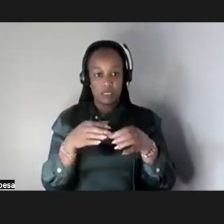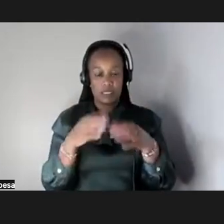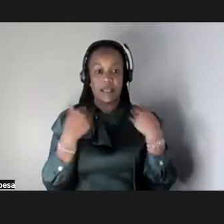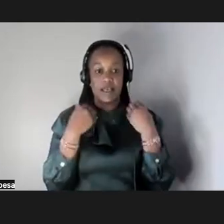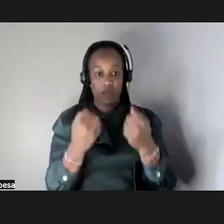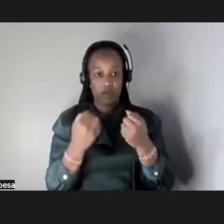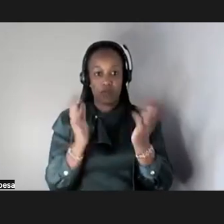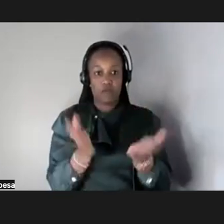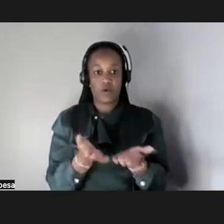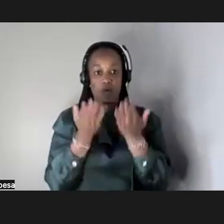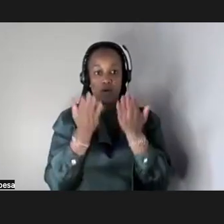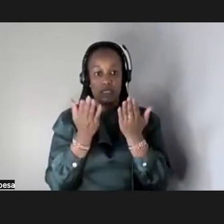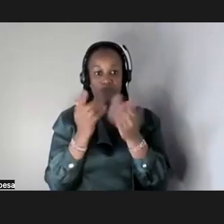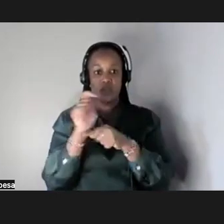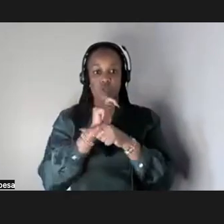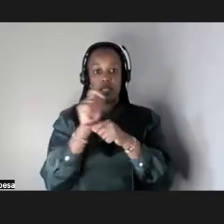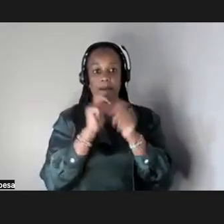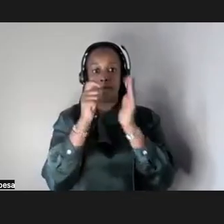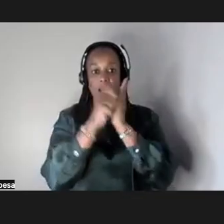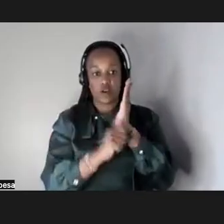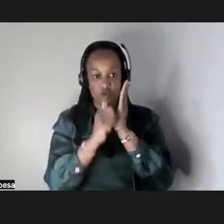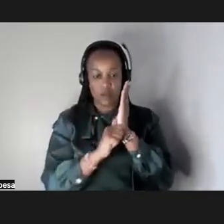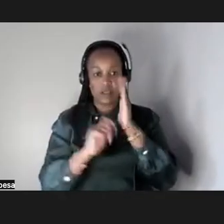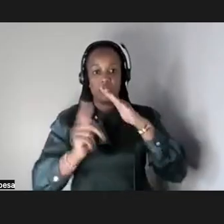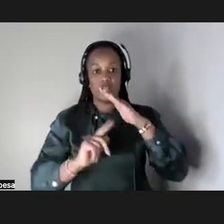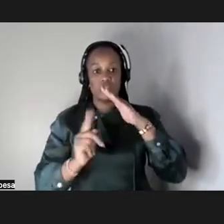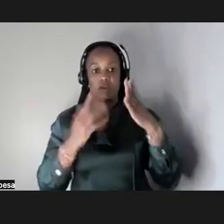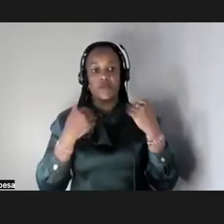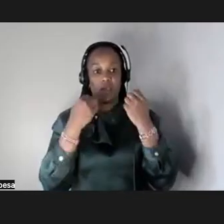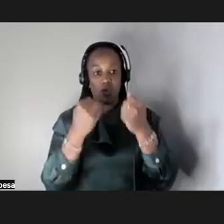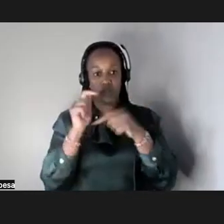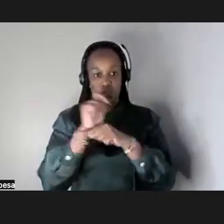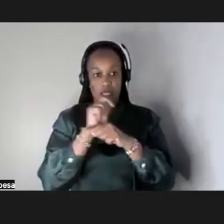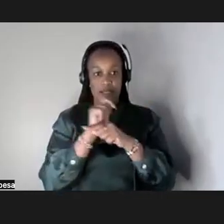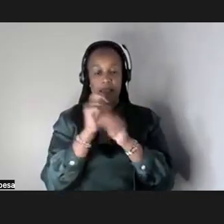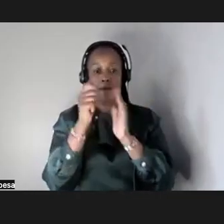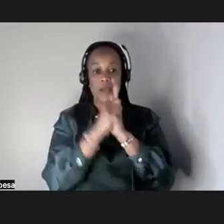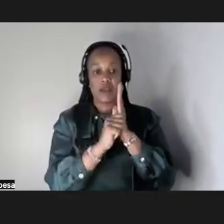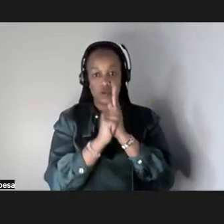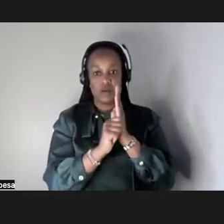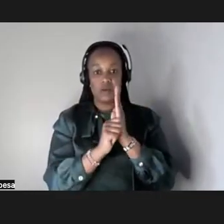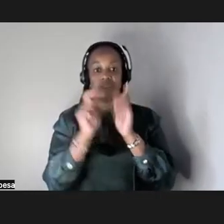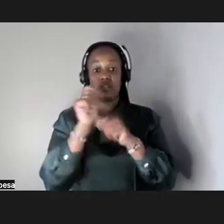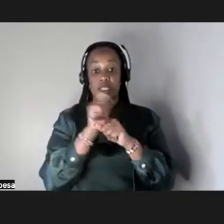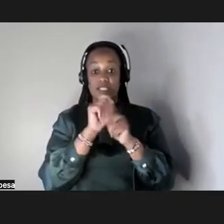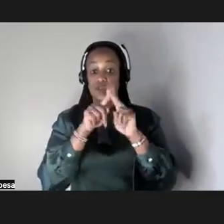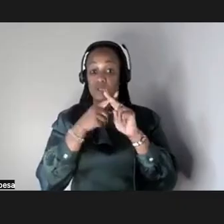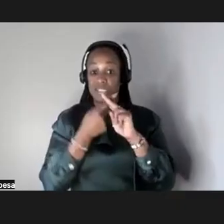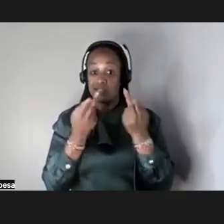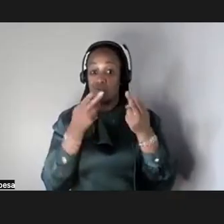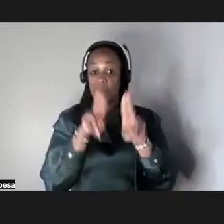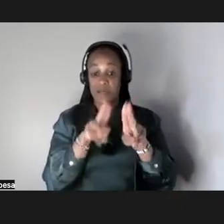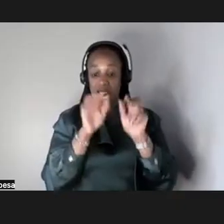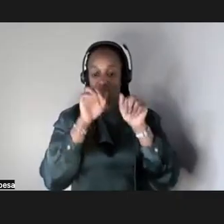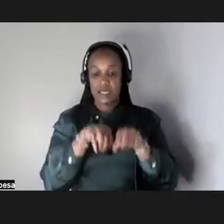the Ministry of Health Training Manual, so that the training can actually start to happen and we can continue to sustain